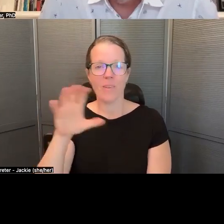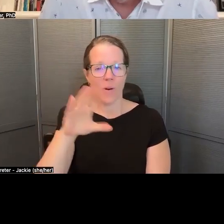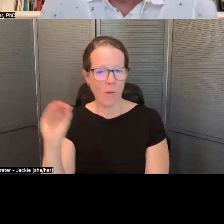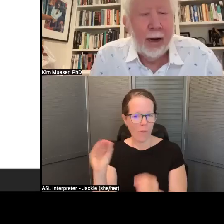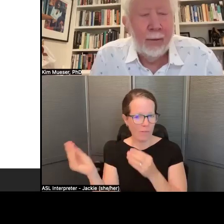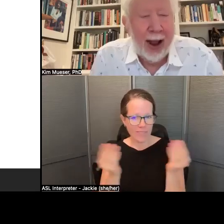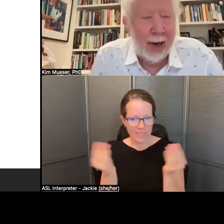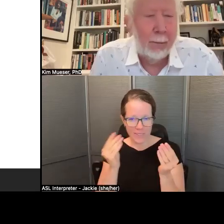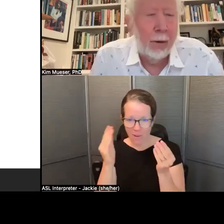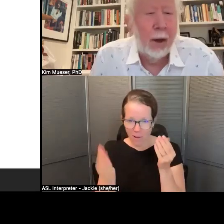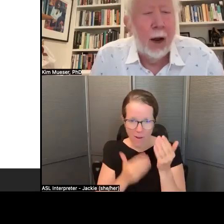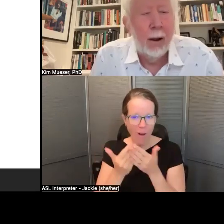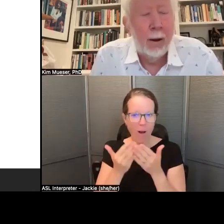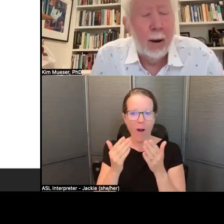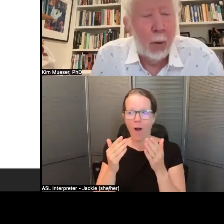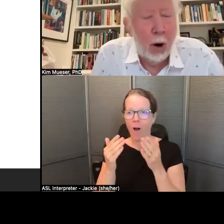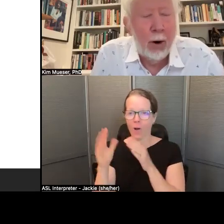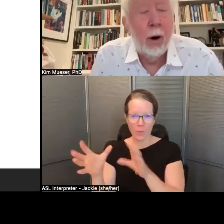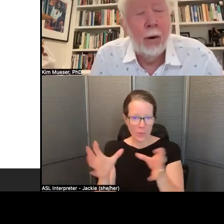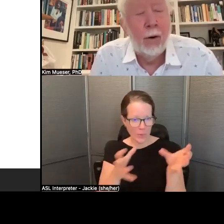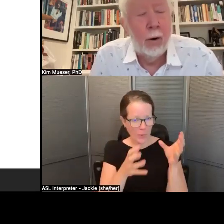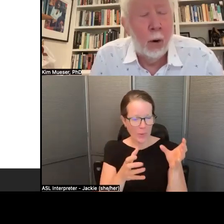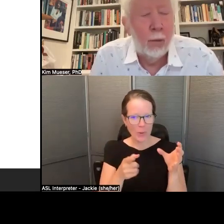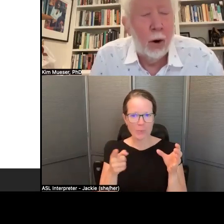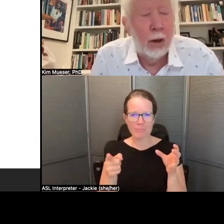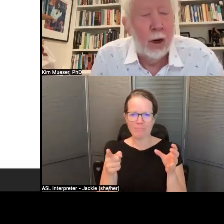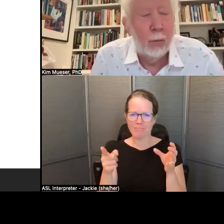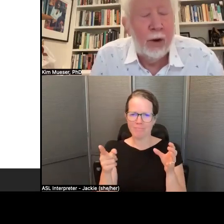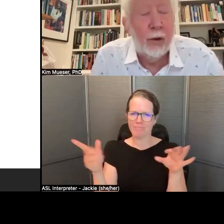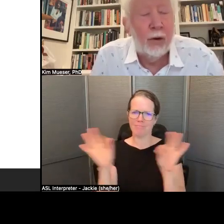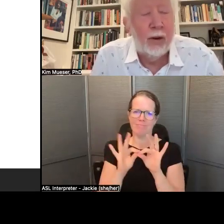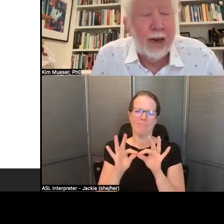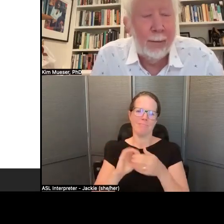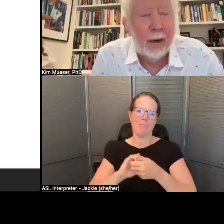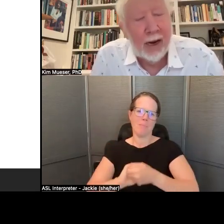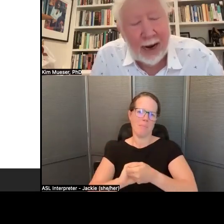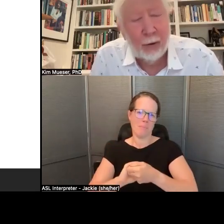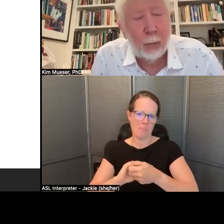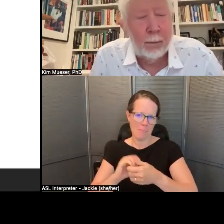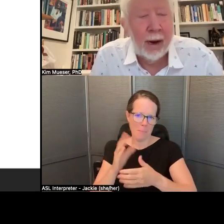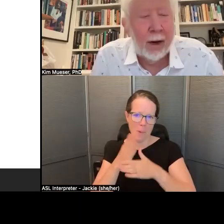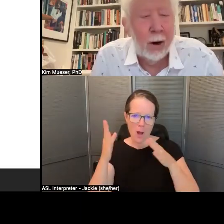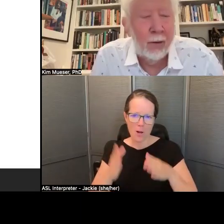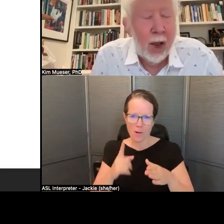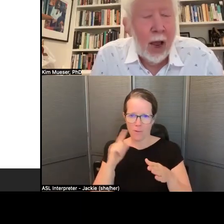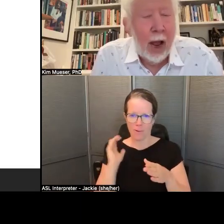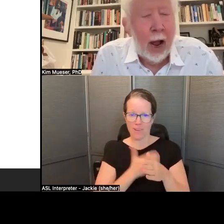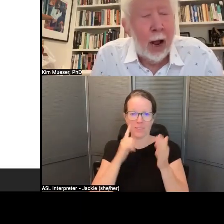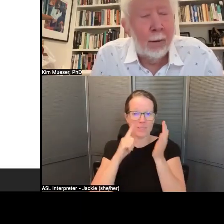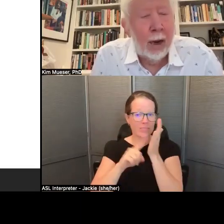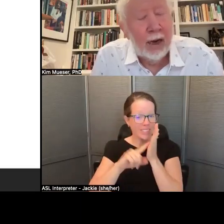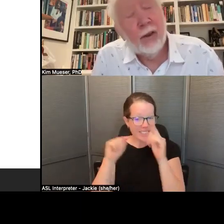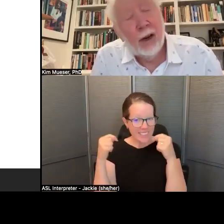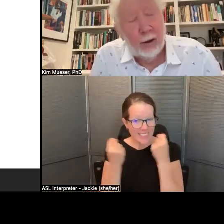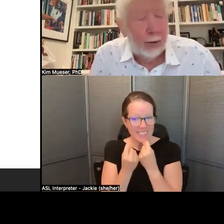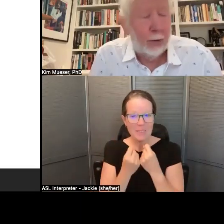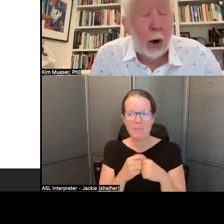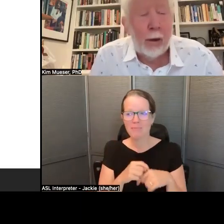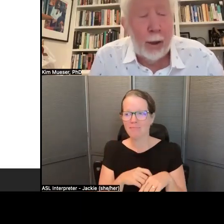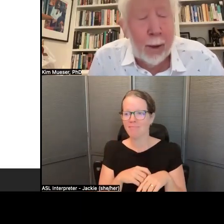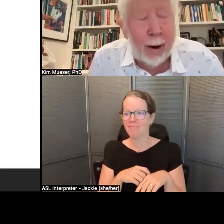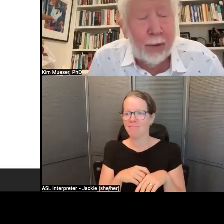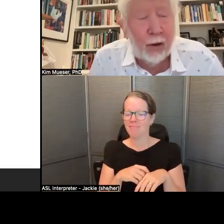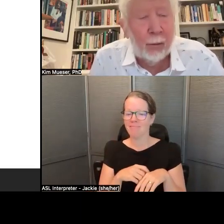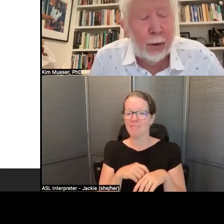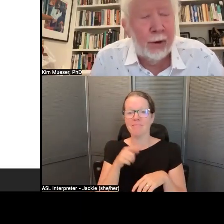been an invaluable a partner of our overall research team and connection with Baycove. And he's going to just talk a